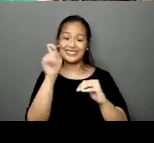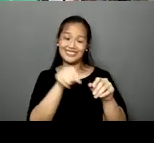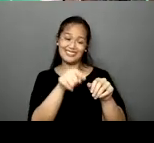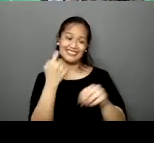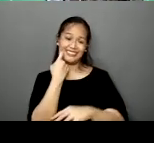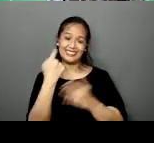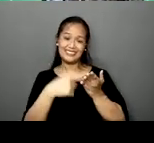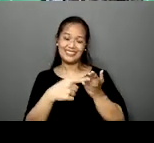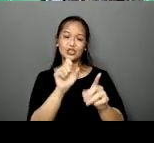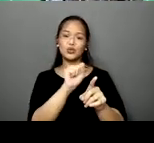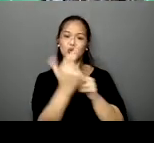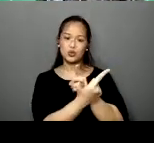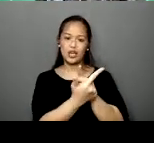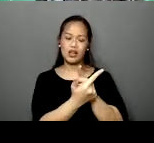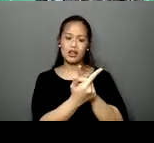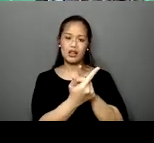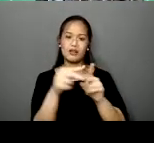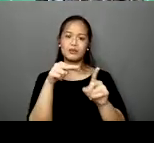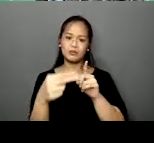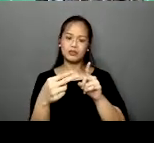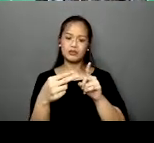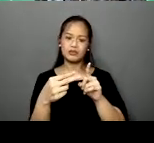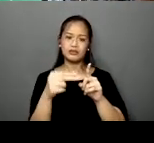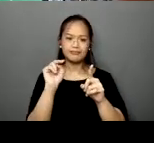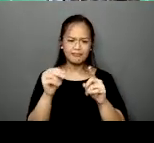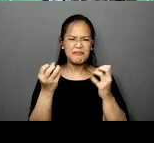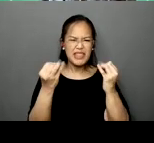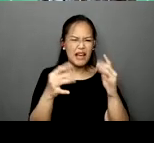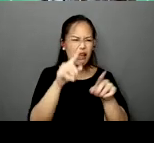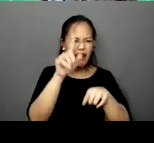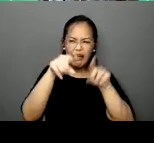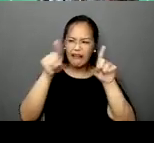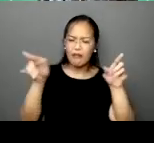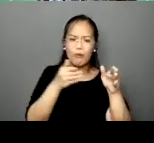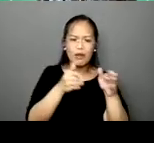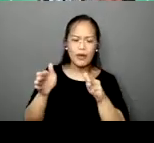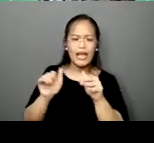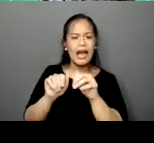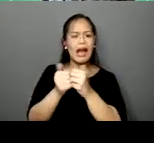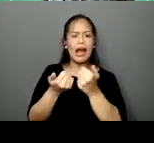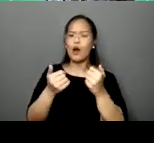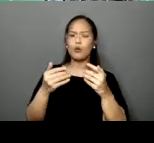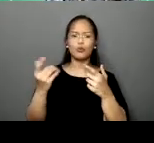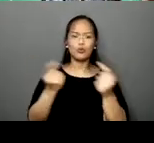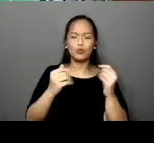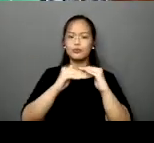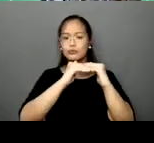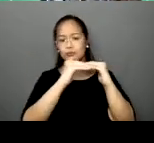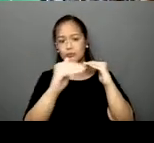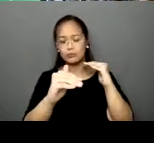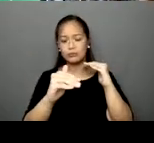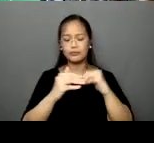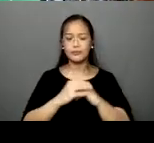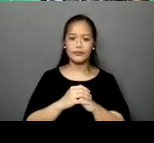There are many different ways we can interpret sustainability. And in this specific one, we're looking in terms of design. So we'll frequently touch